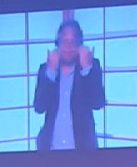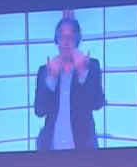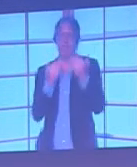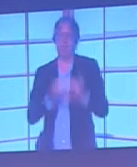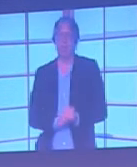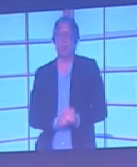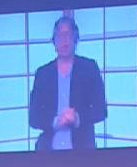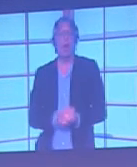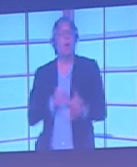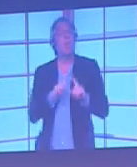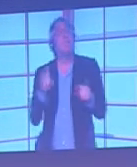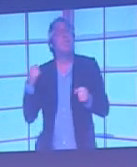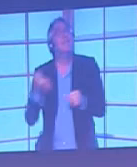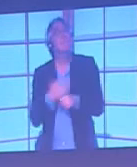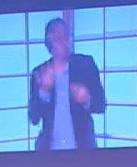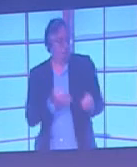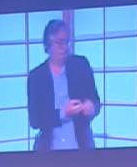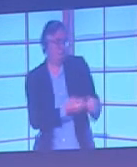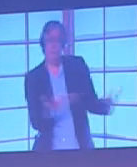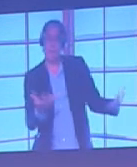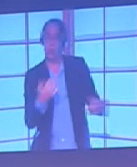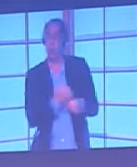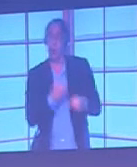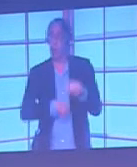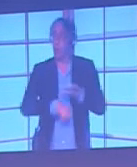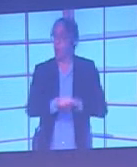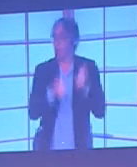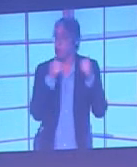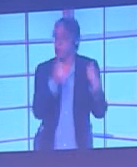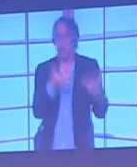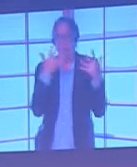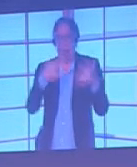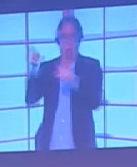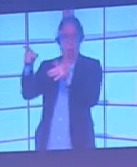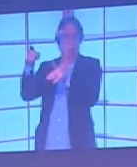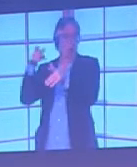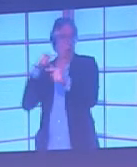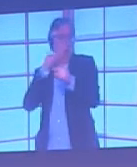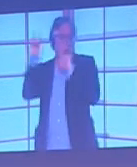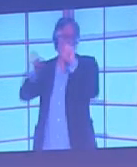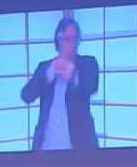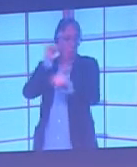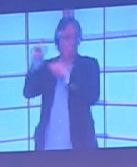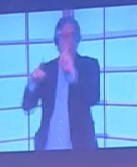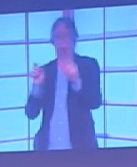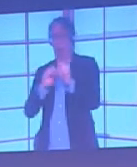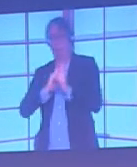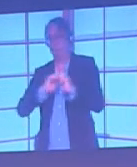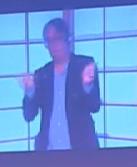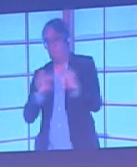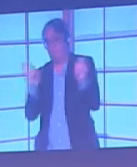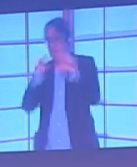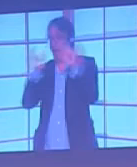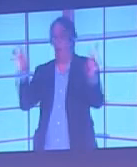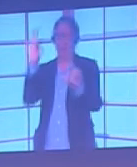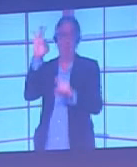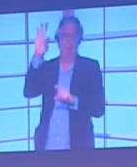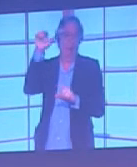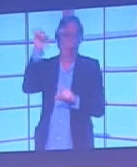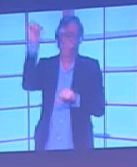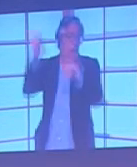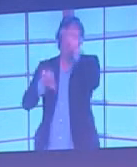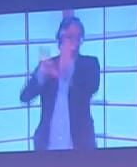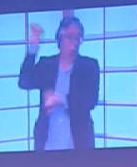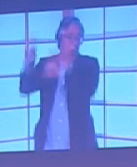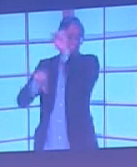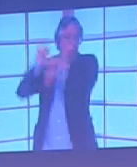by football, and this has been lost amid the scandals, investigations, and media headlines of the last few years. So